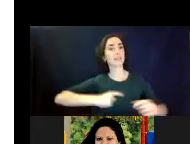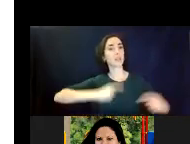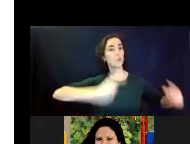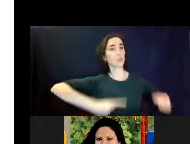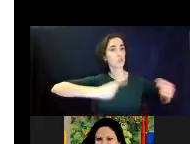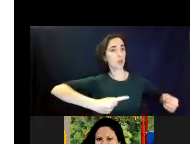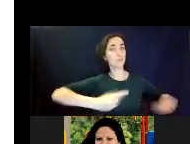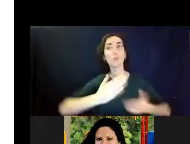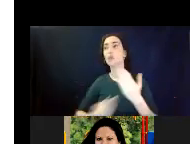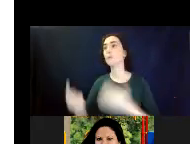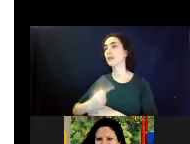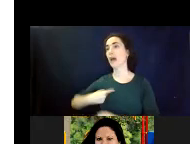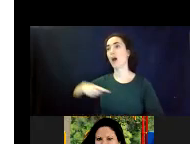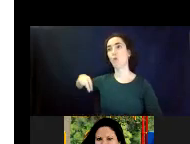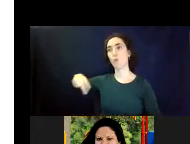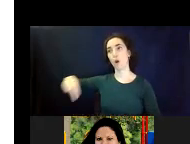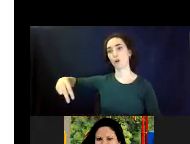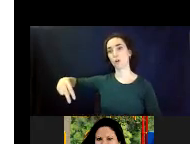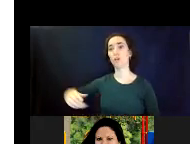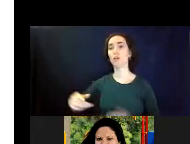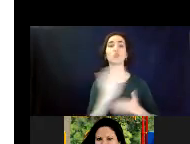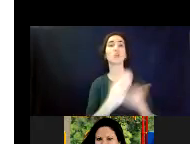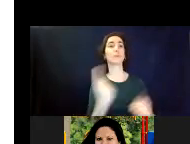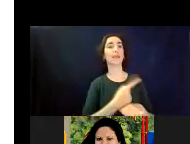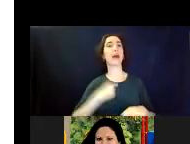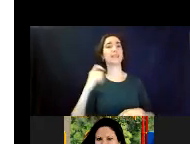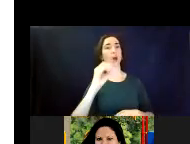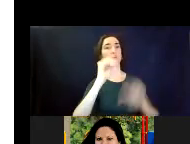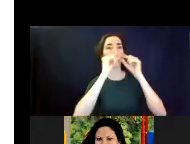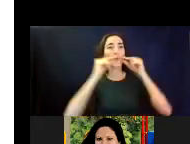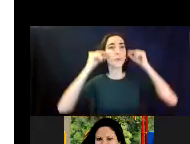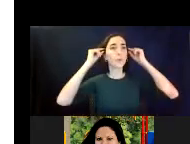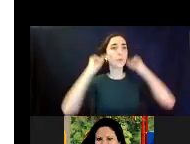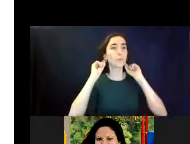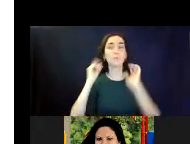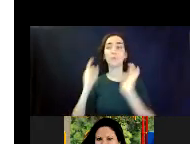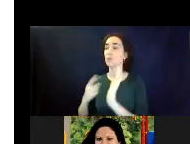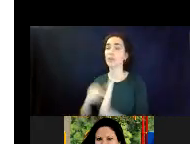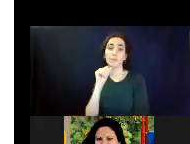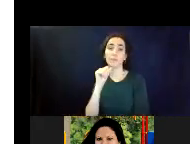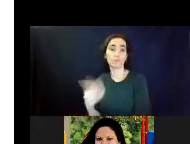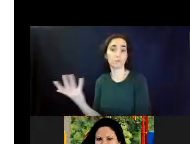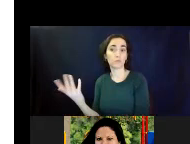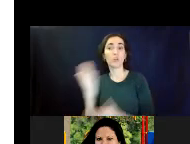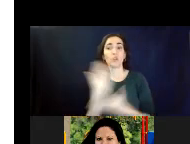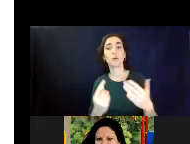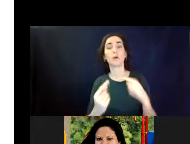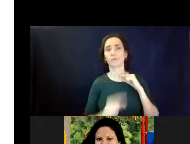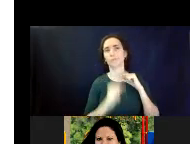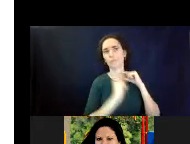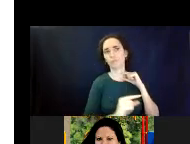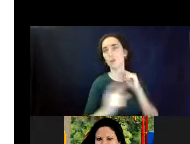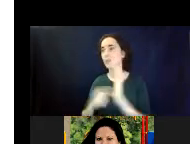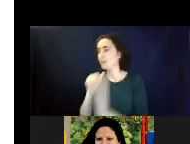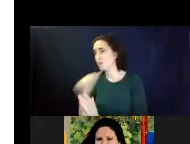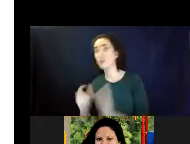walk. Some days I have my vents on, like today, and some days I don't. There's some days where I can't have a conversation with